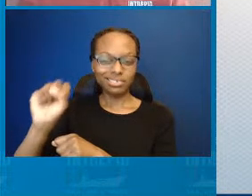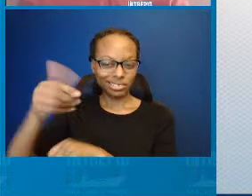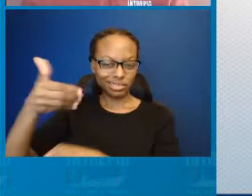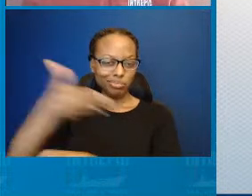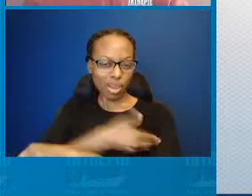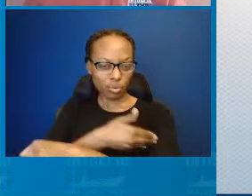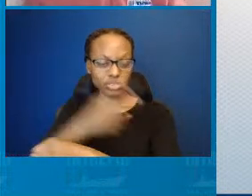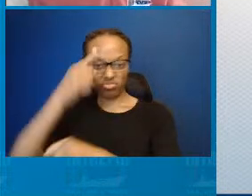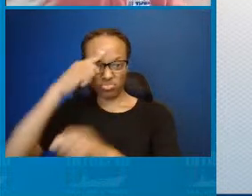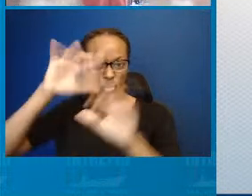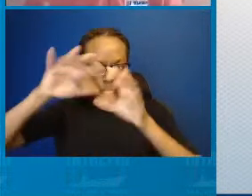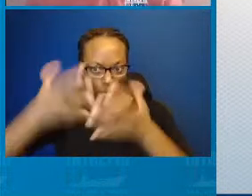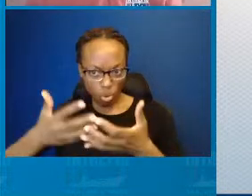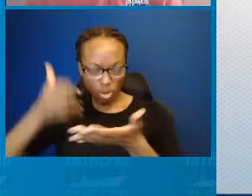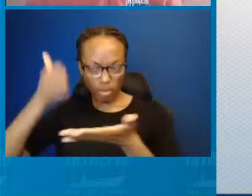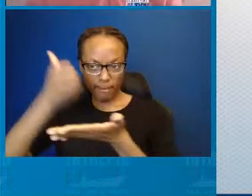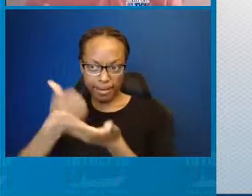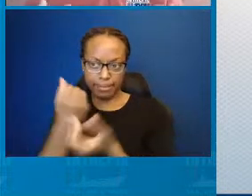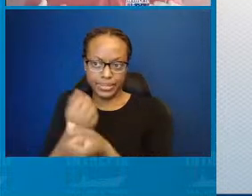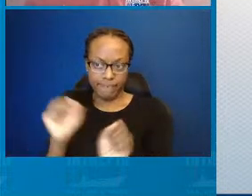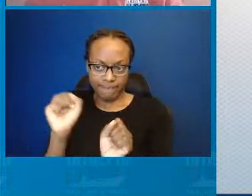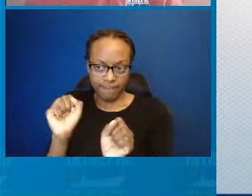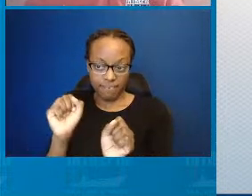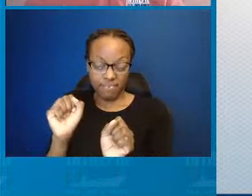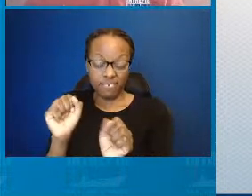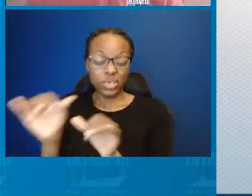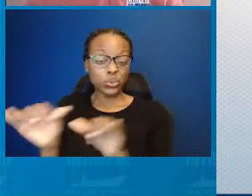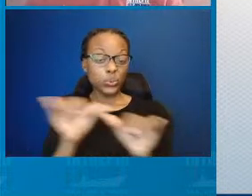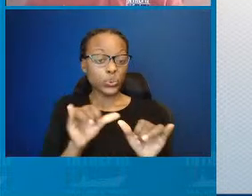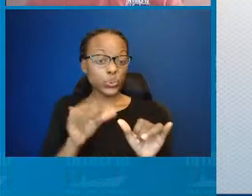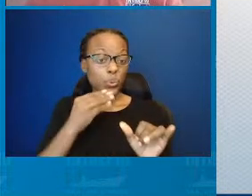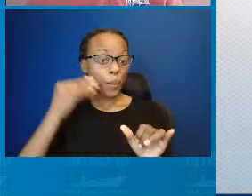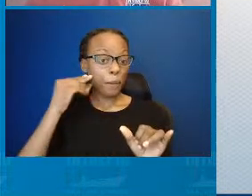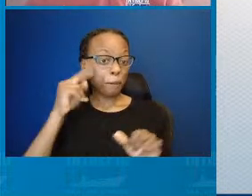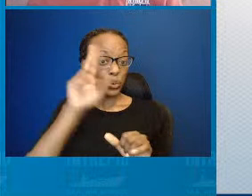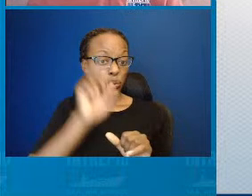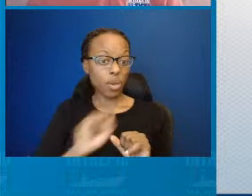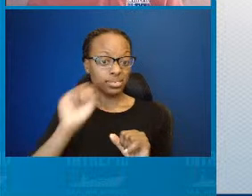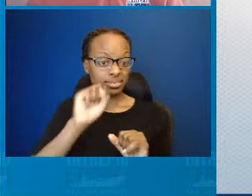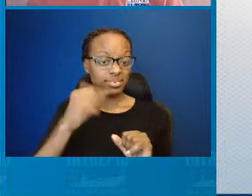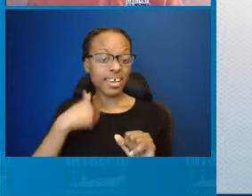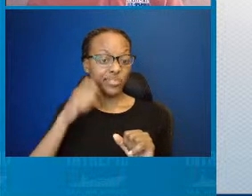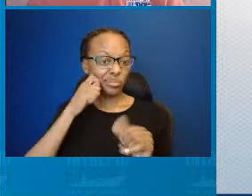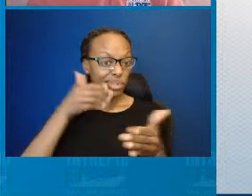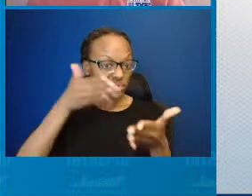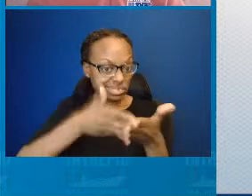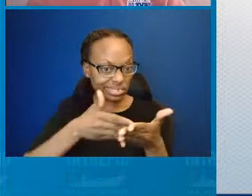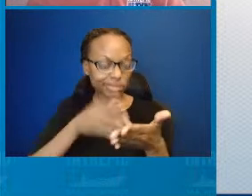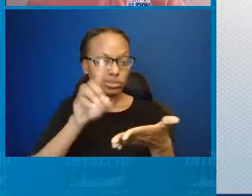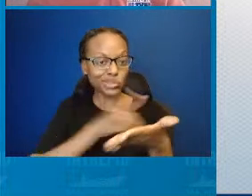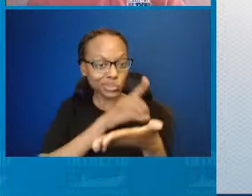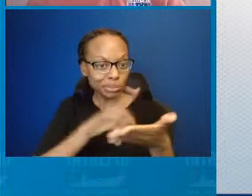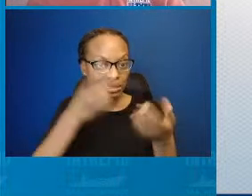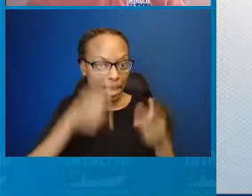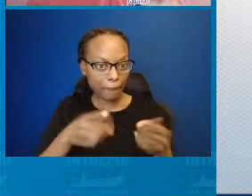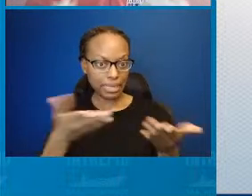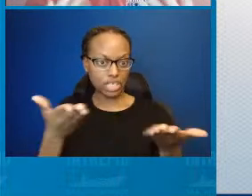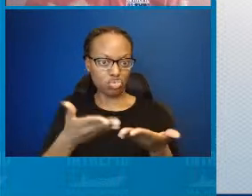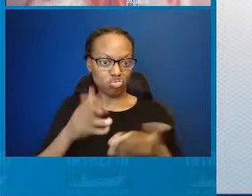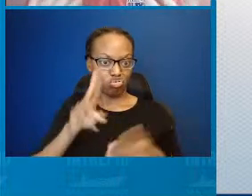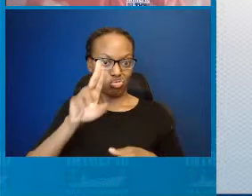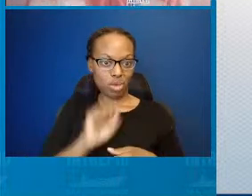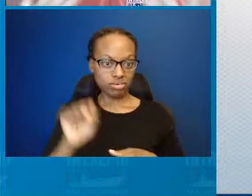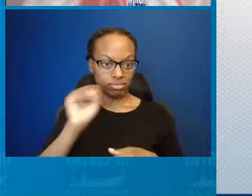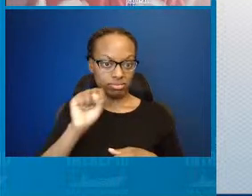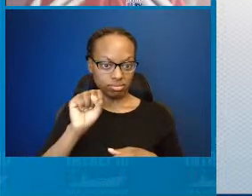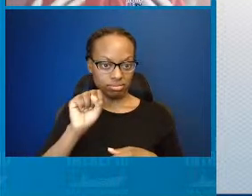world justice, but also at home with the racism and discrimination going on here. And that was